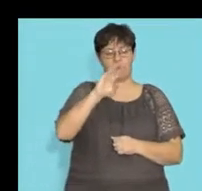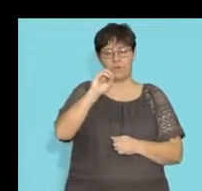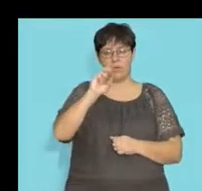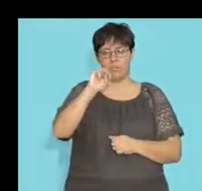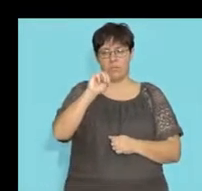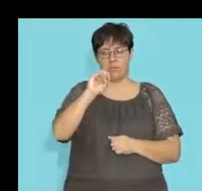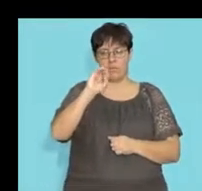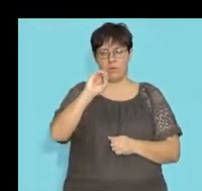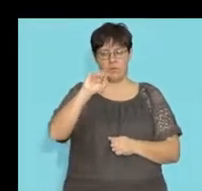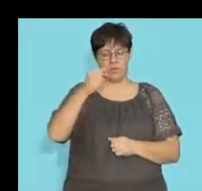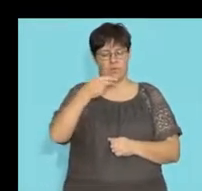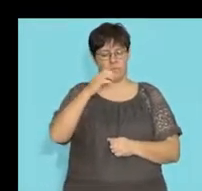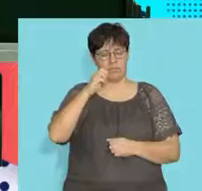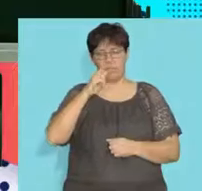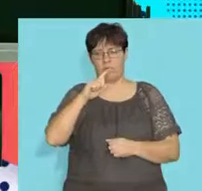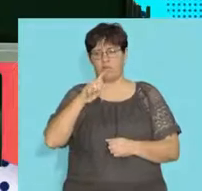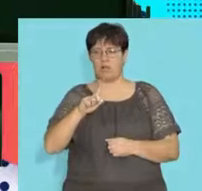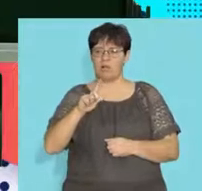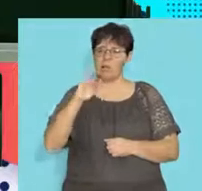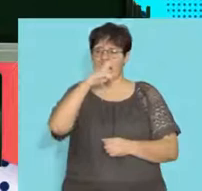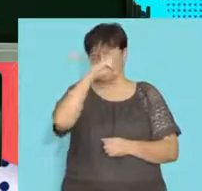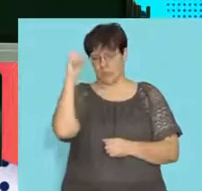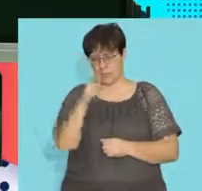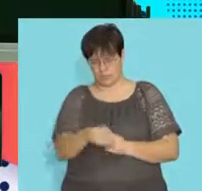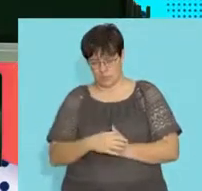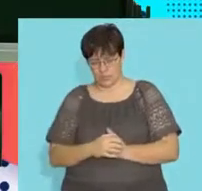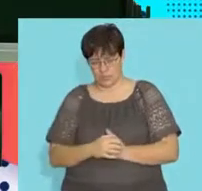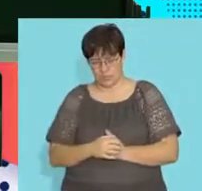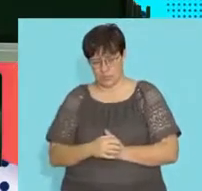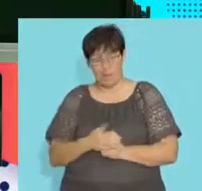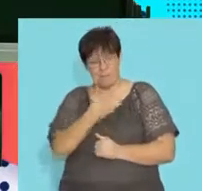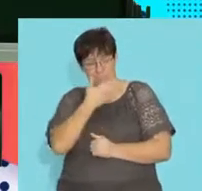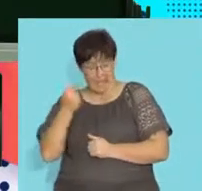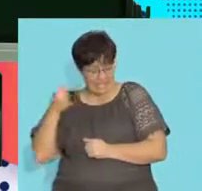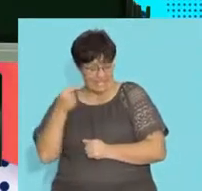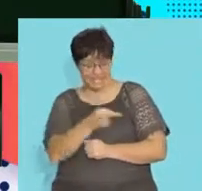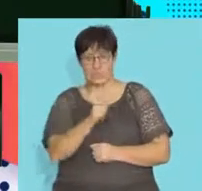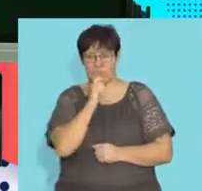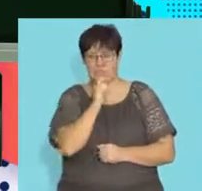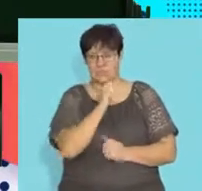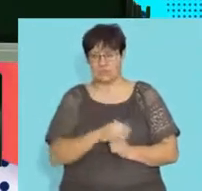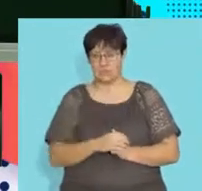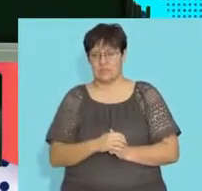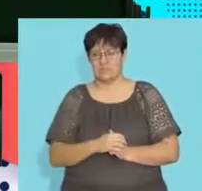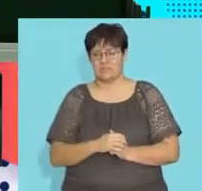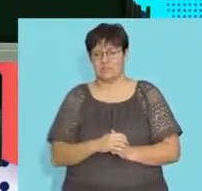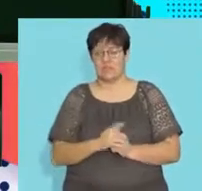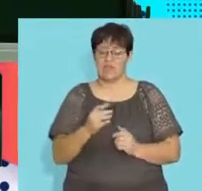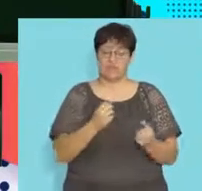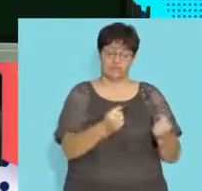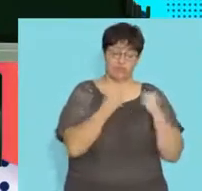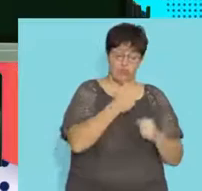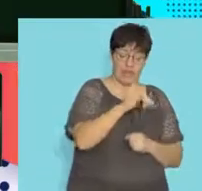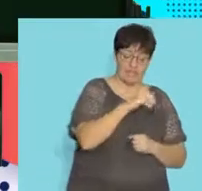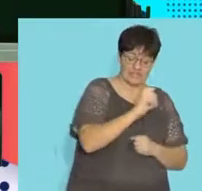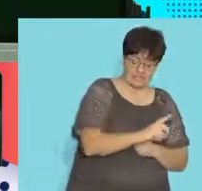will show a color change in the range of more or less 7. So the best indicator to use whenever we do